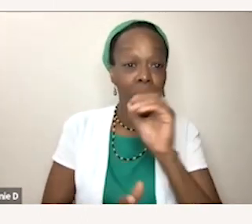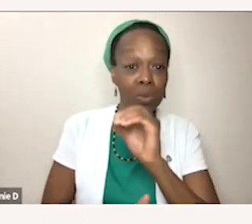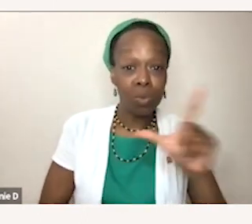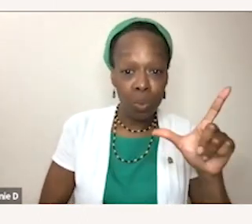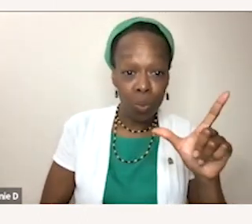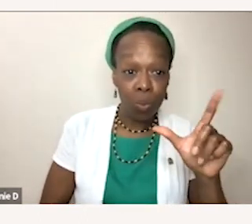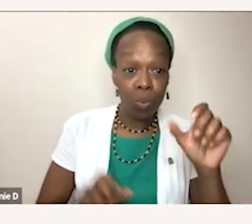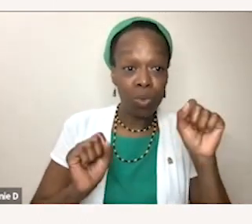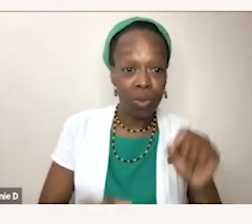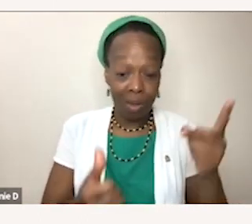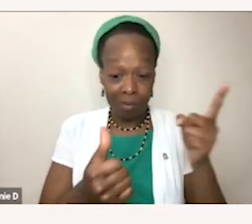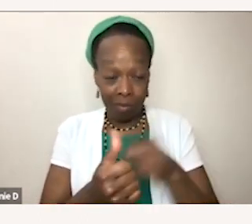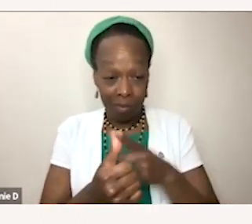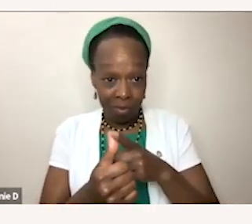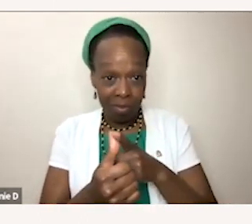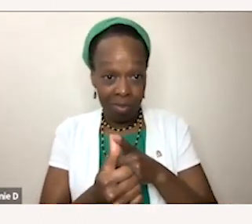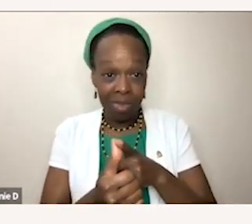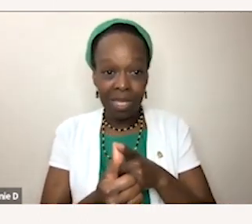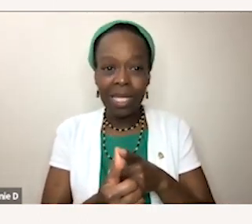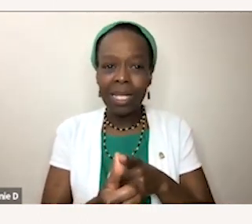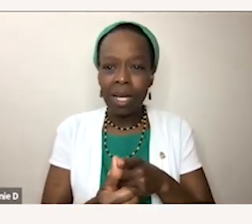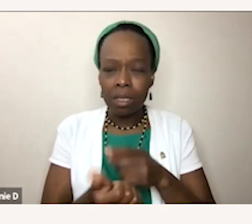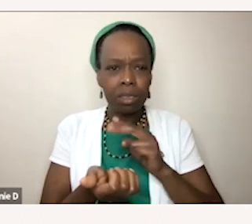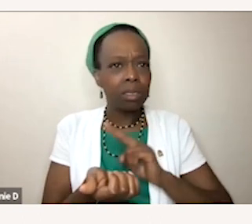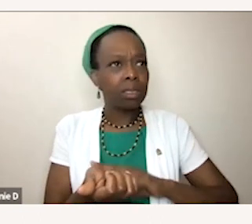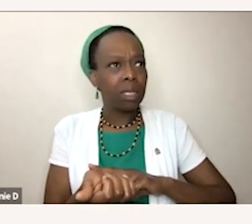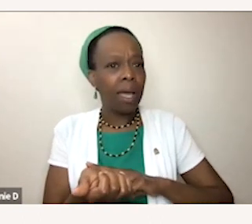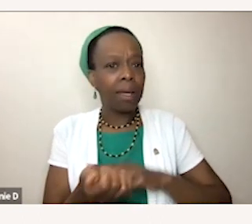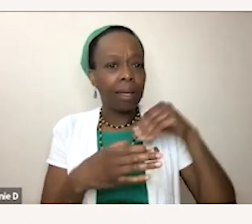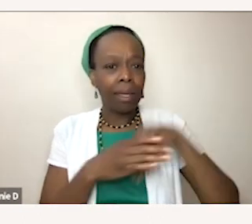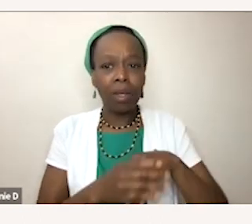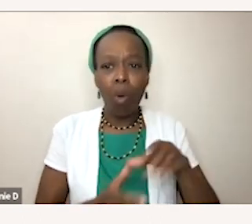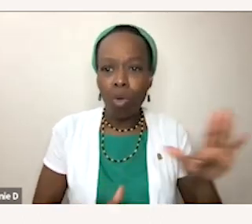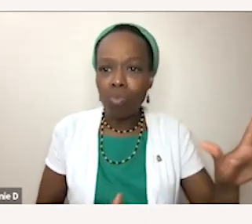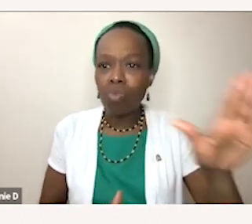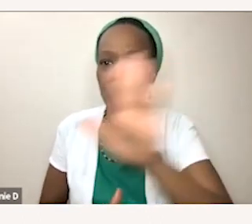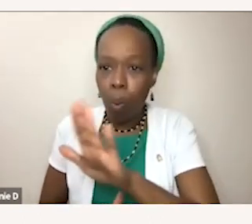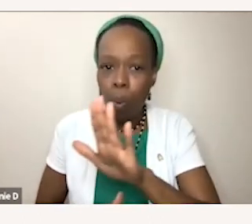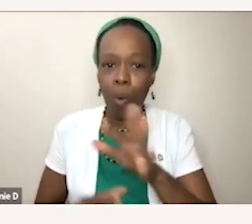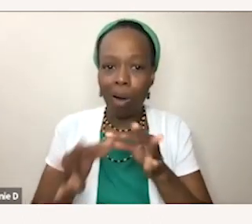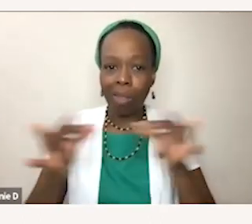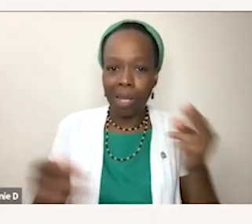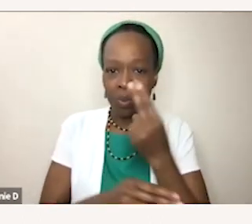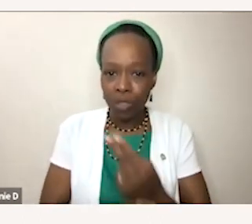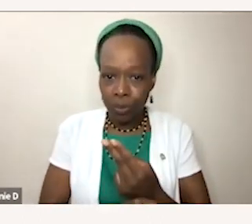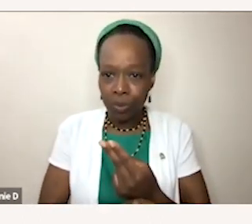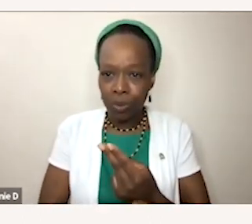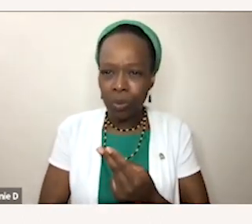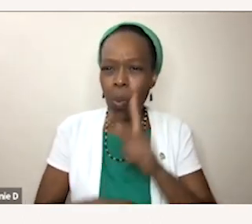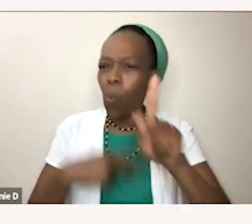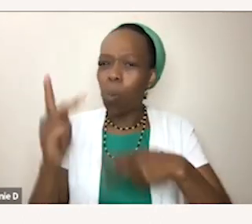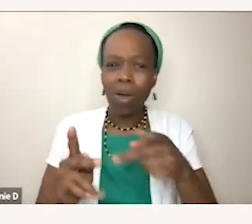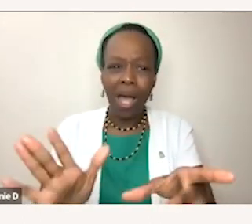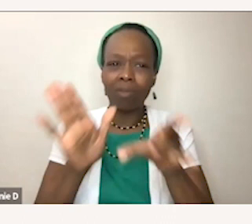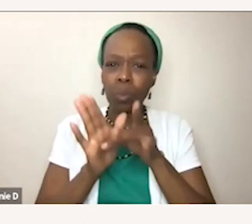Think about checking with the power of your language use. Think about your language choices when talking about disability. And in all languages,